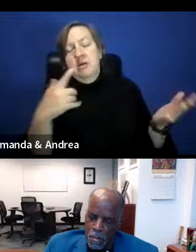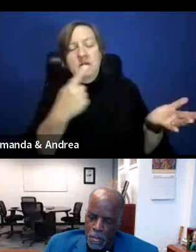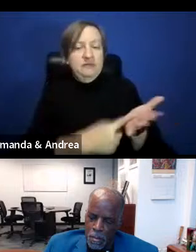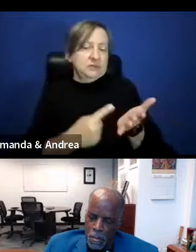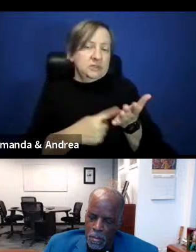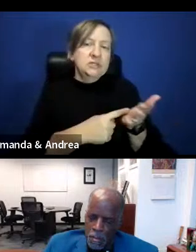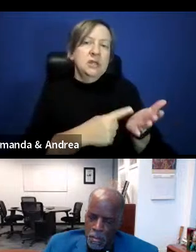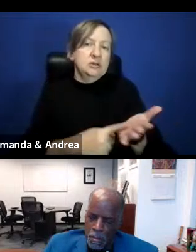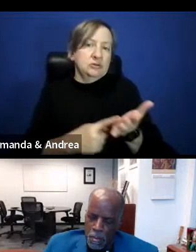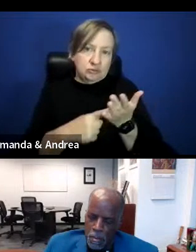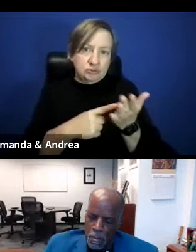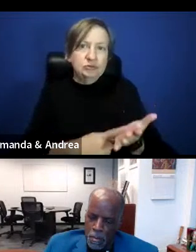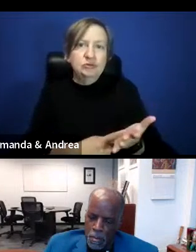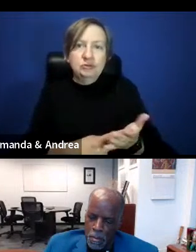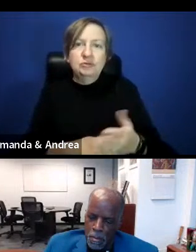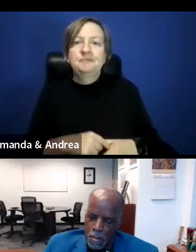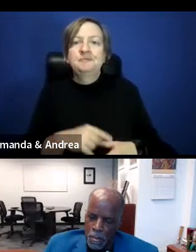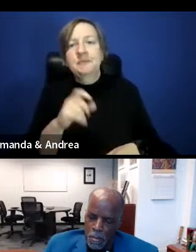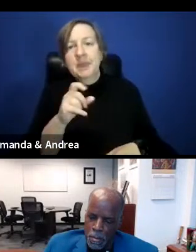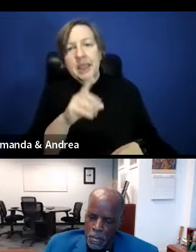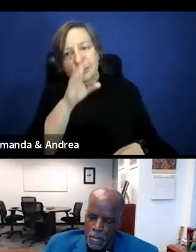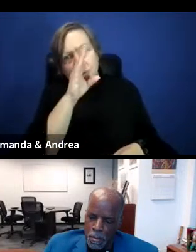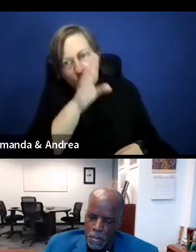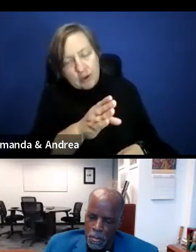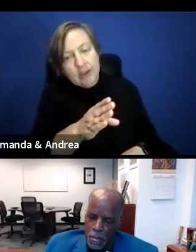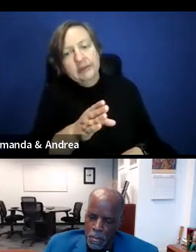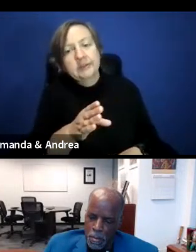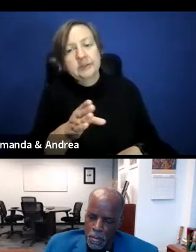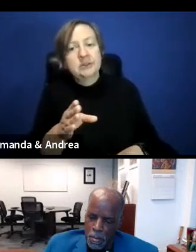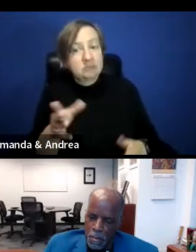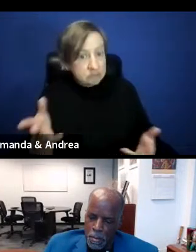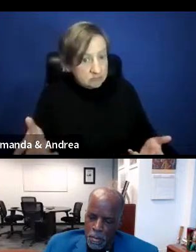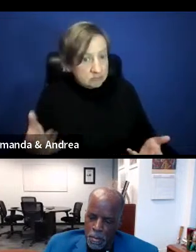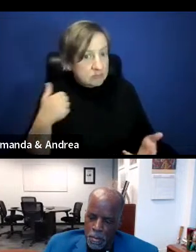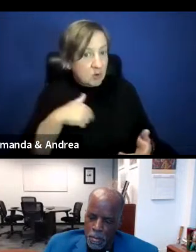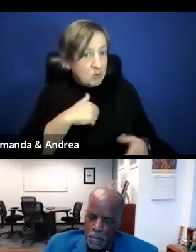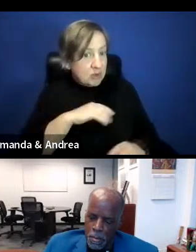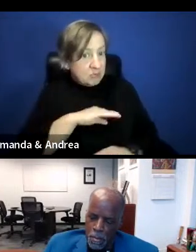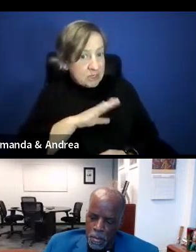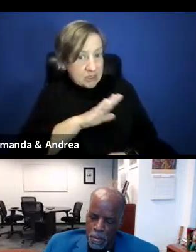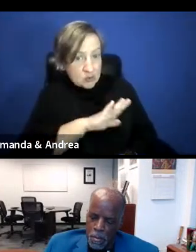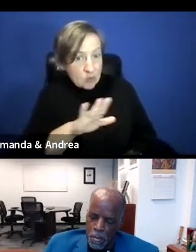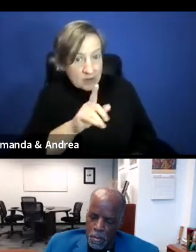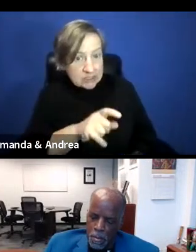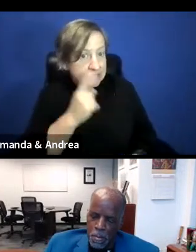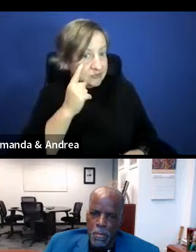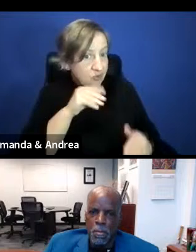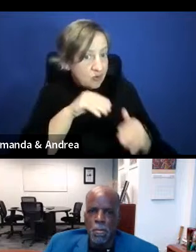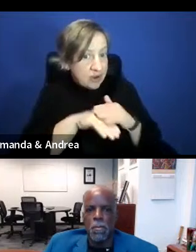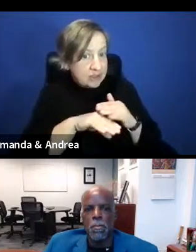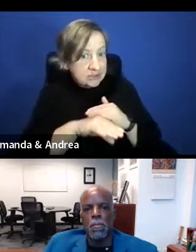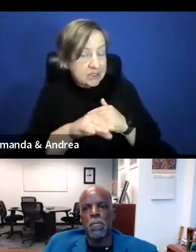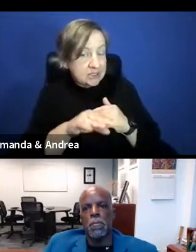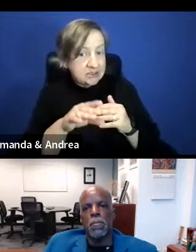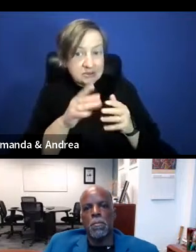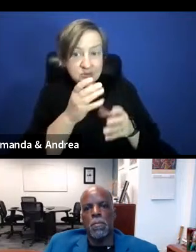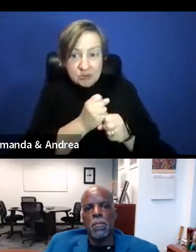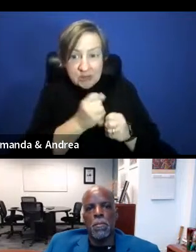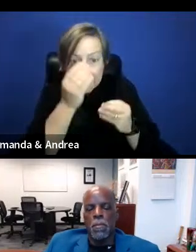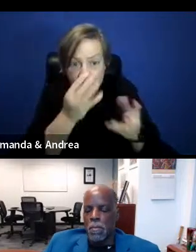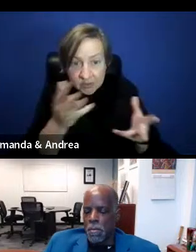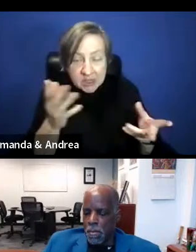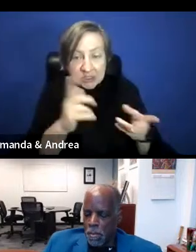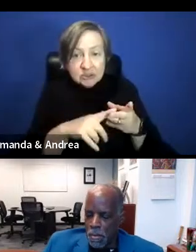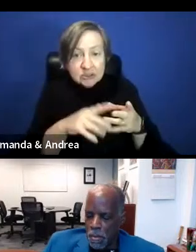discussions and ask directly kind of, are we meeting your needs for access to information and the